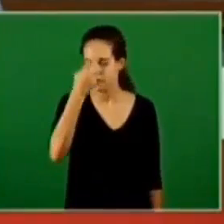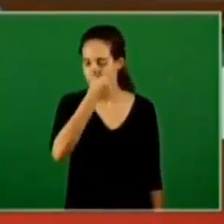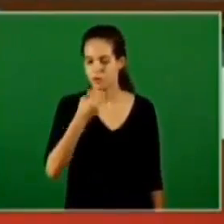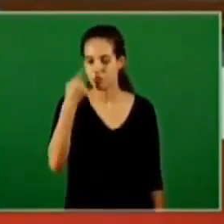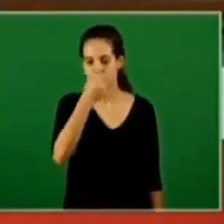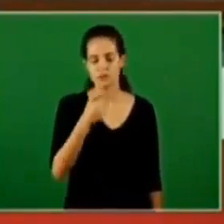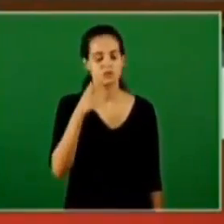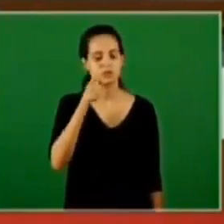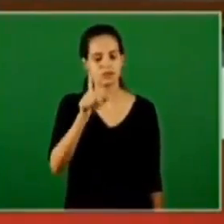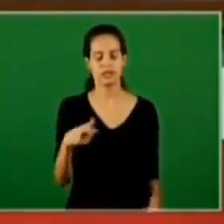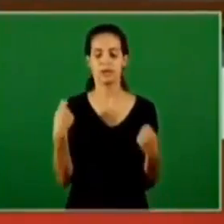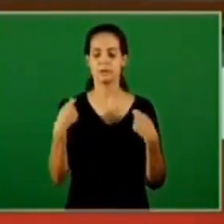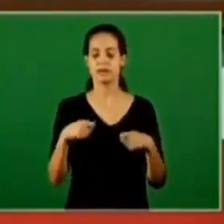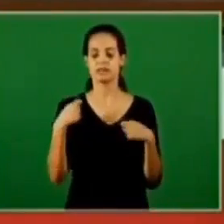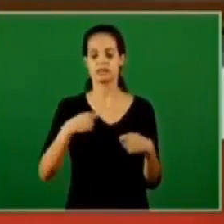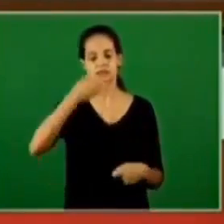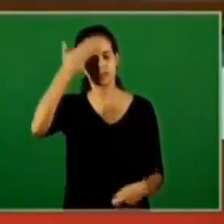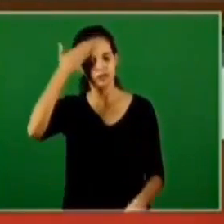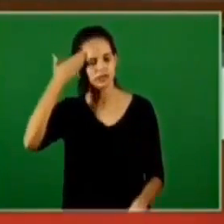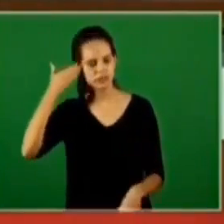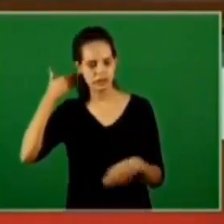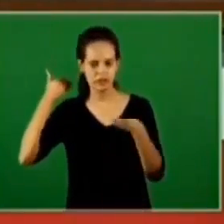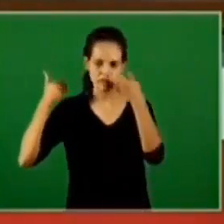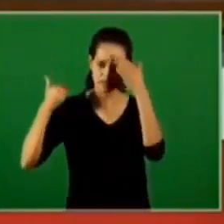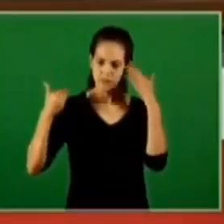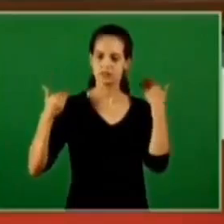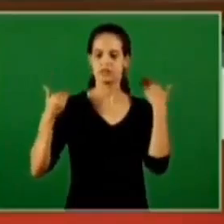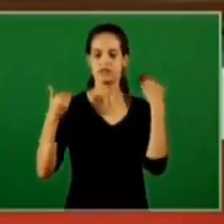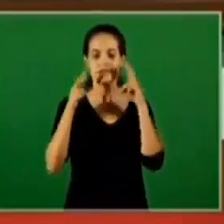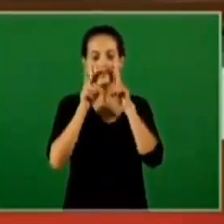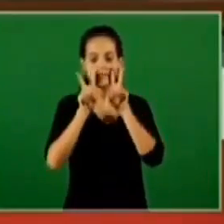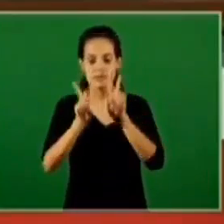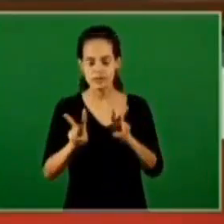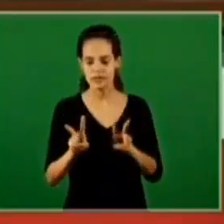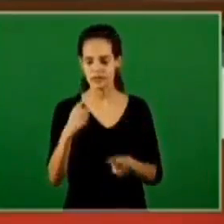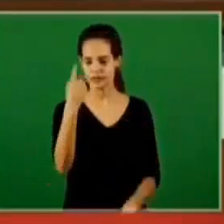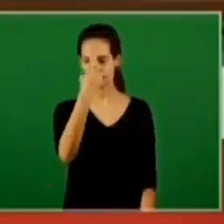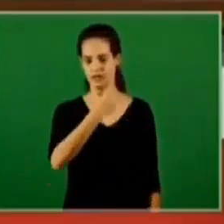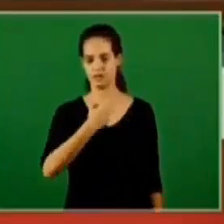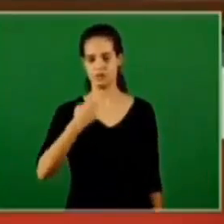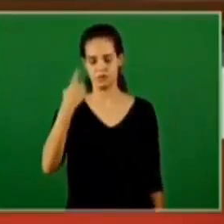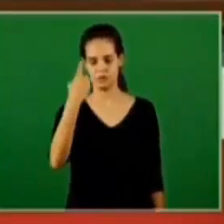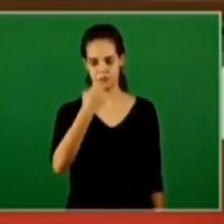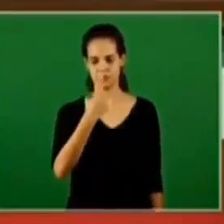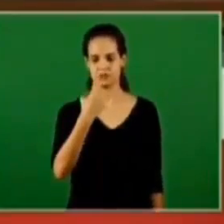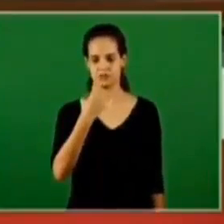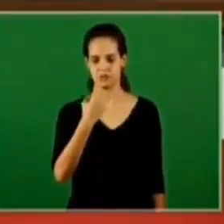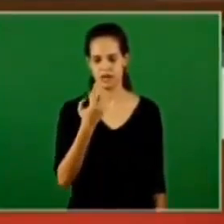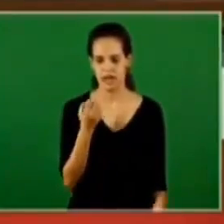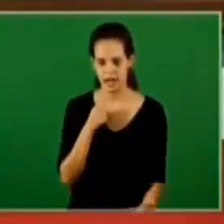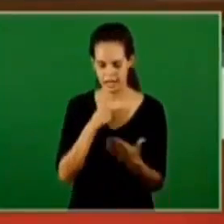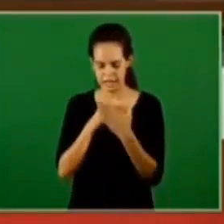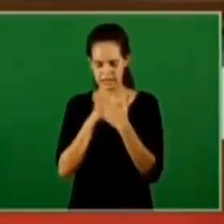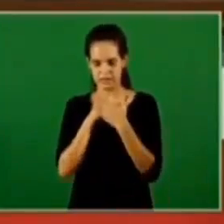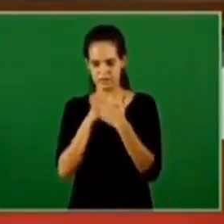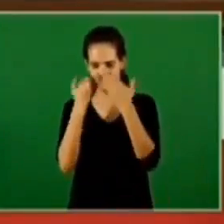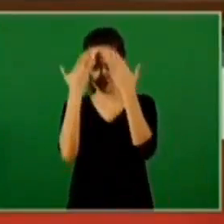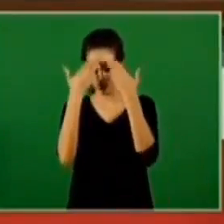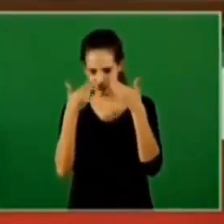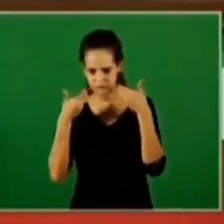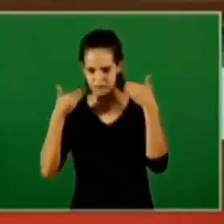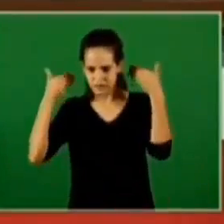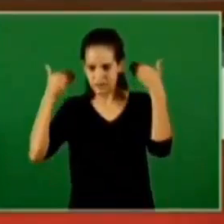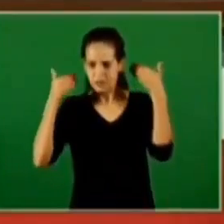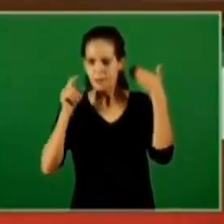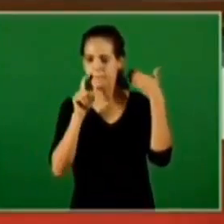She's not going to be able to be accepted. She needs to show her face. She cannot hide under a